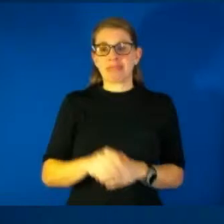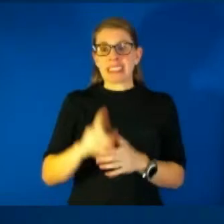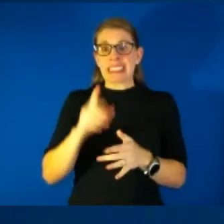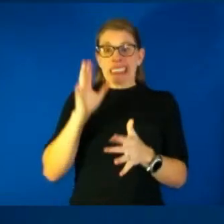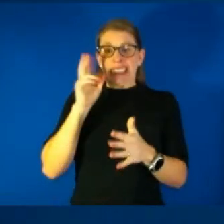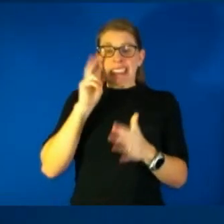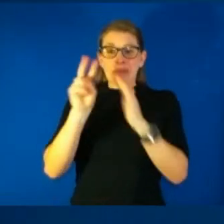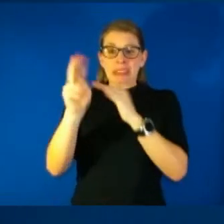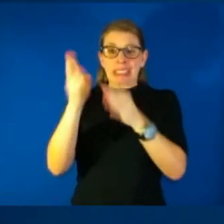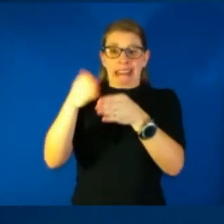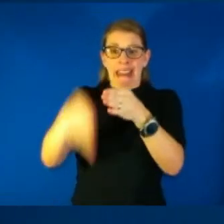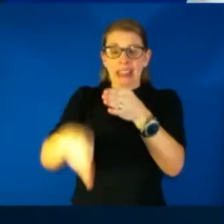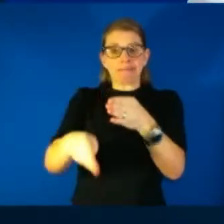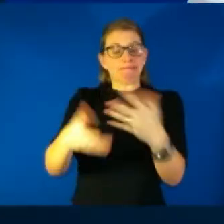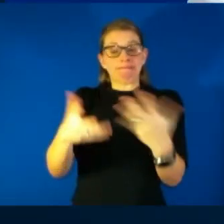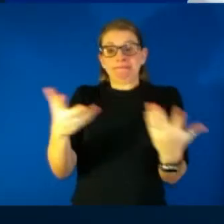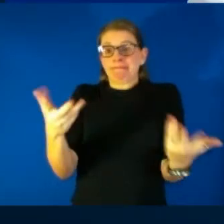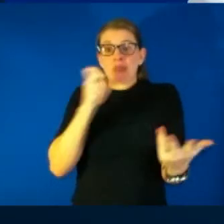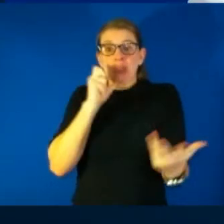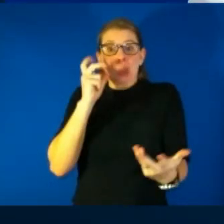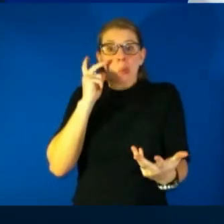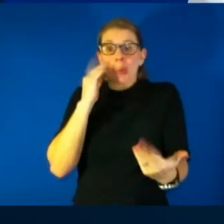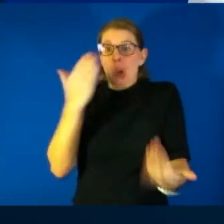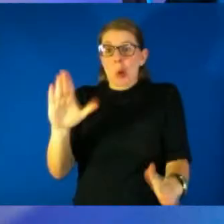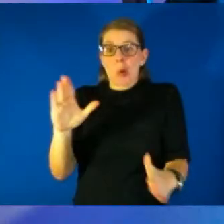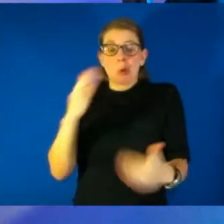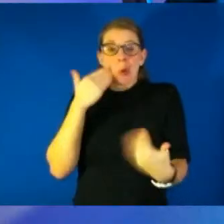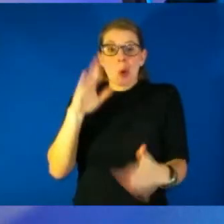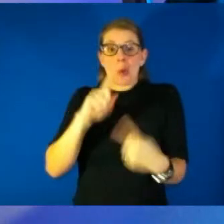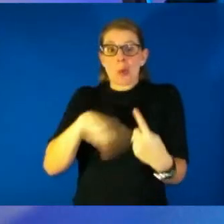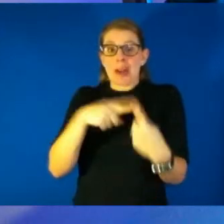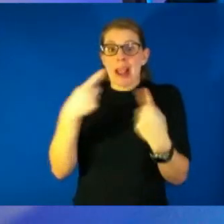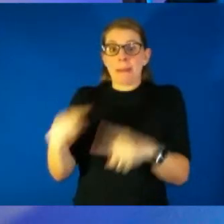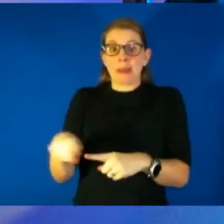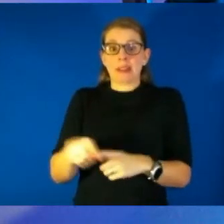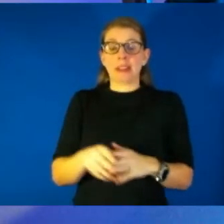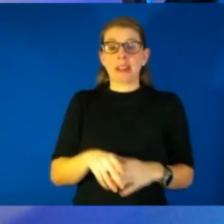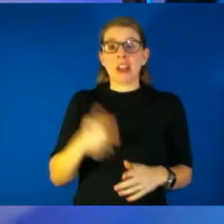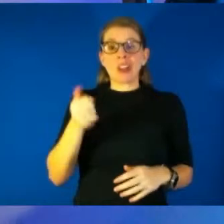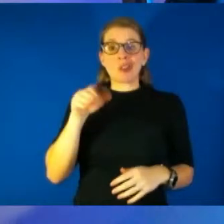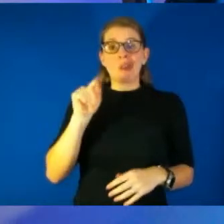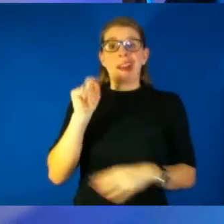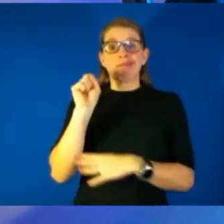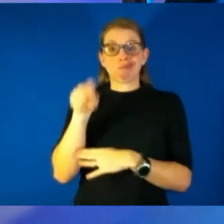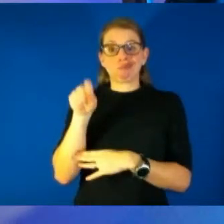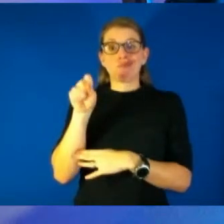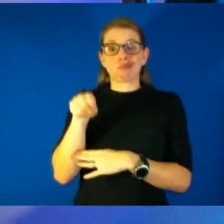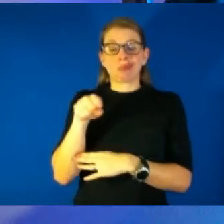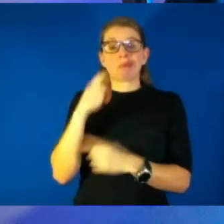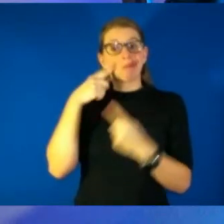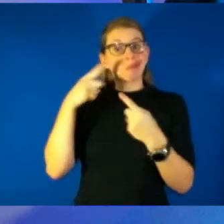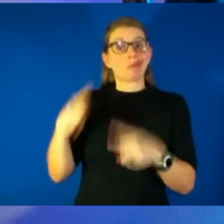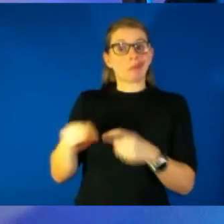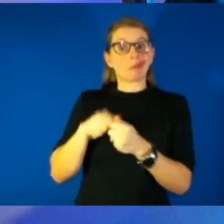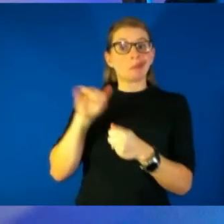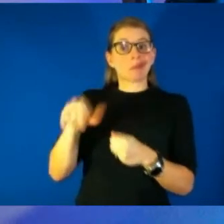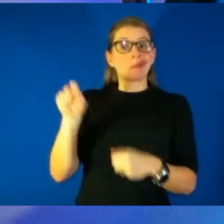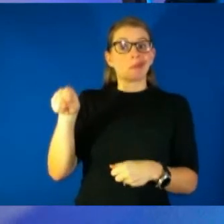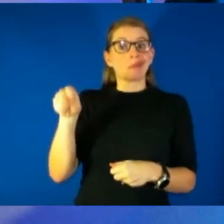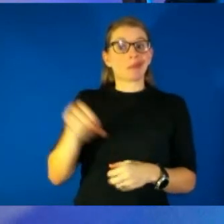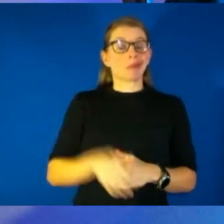yet. Grant, I see you shaking your head. Yeah, I totally agree with that. Yeah.